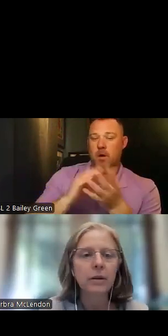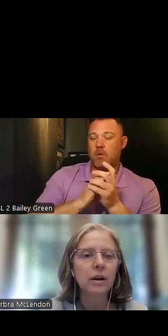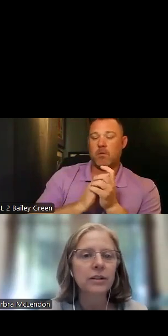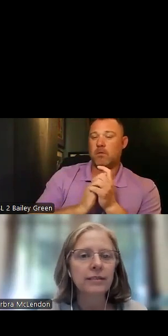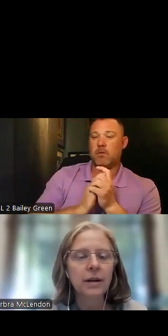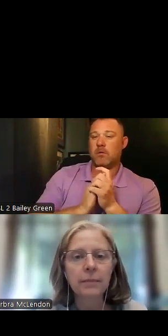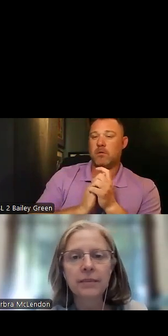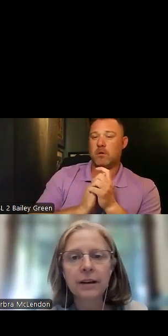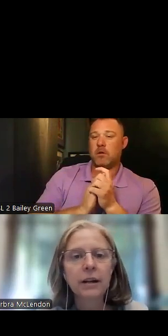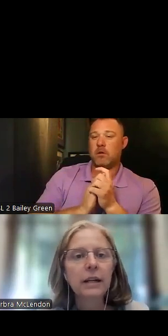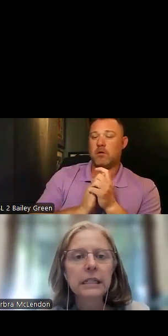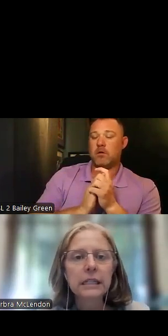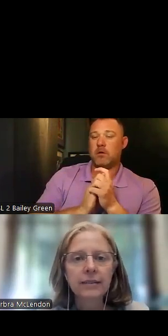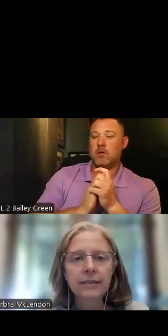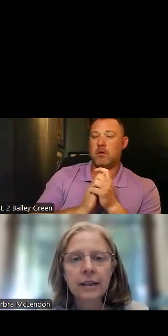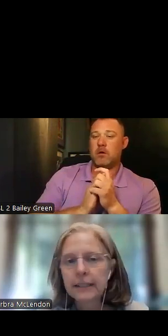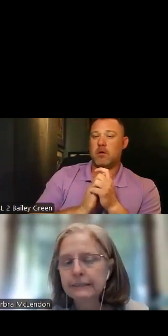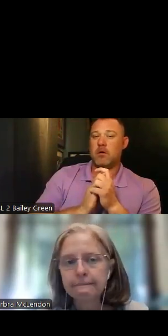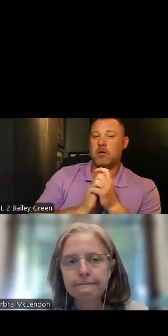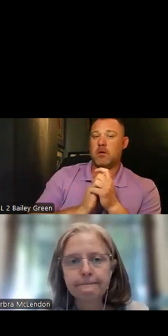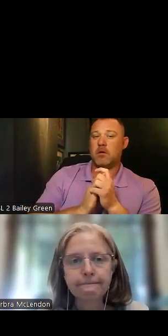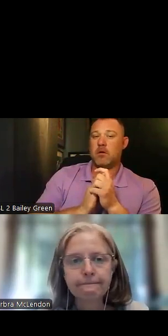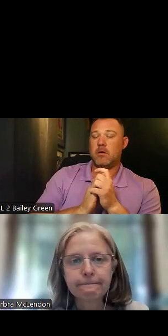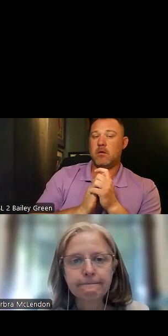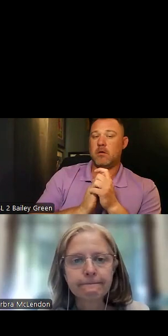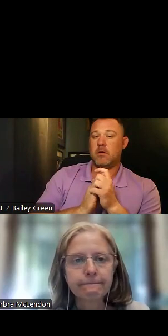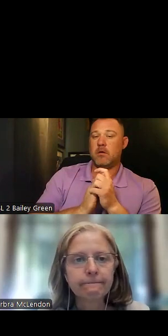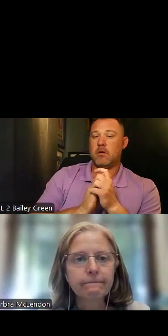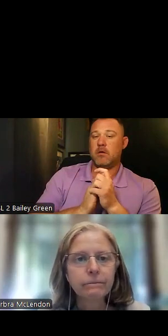going to be watching to see what happens there. Next slide.